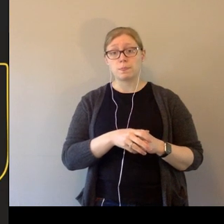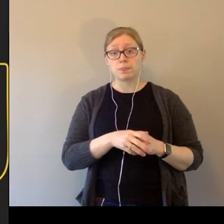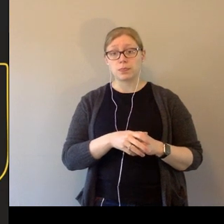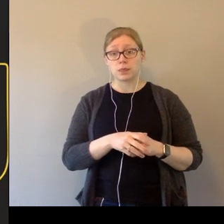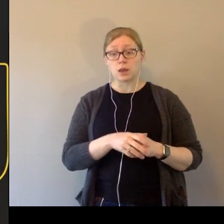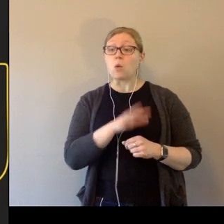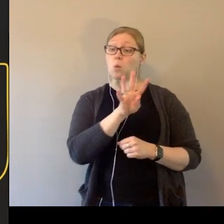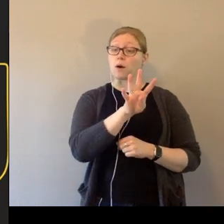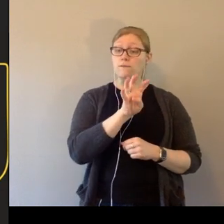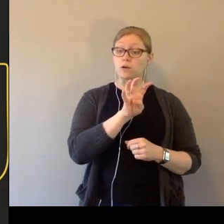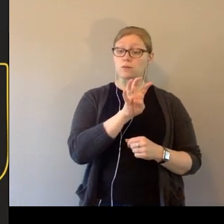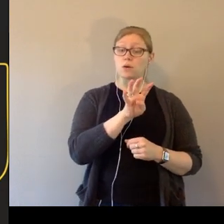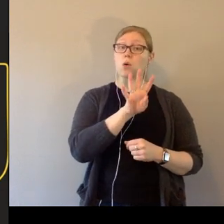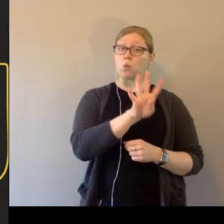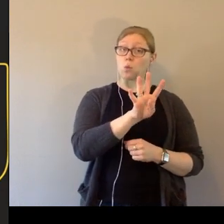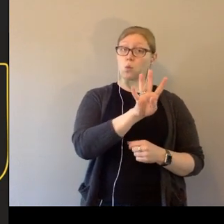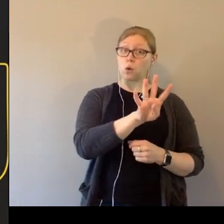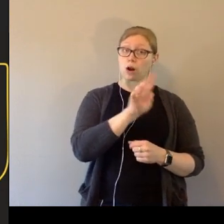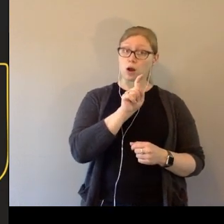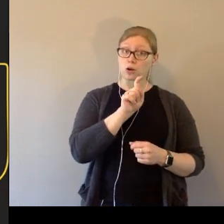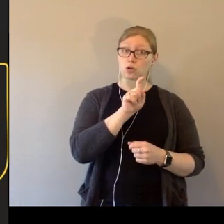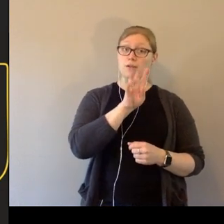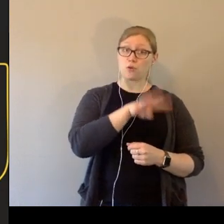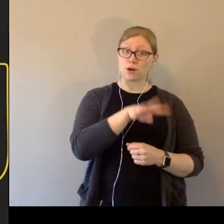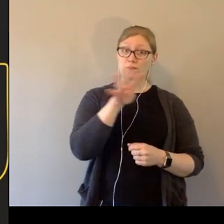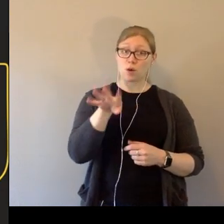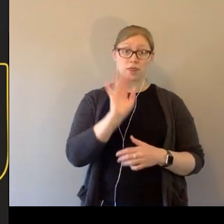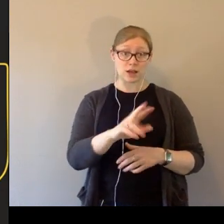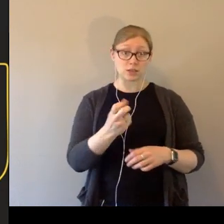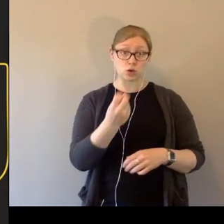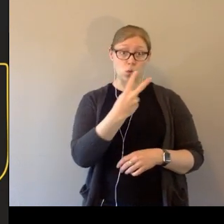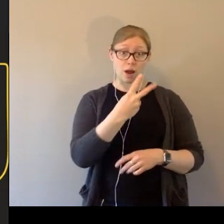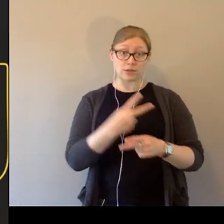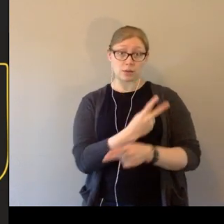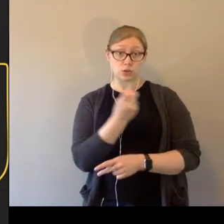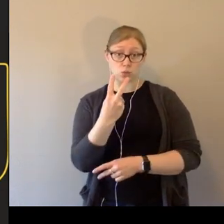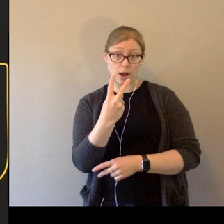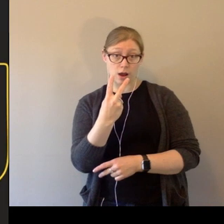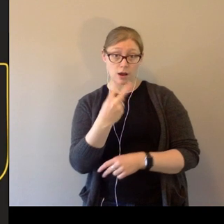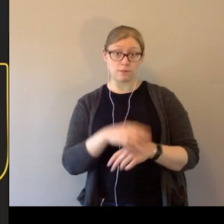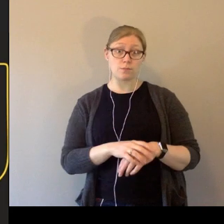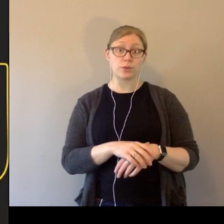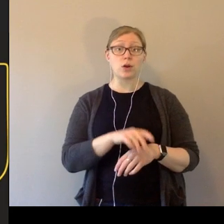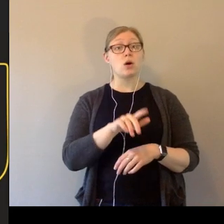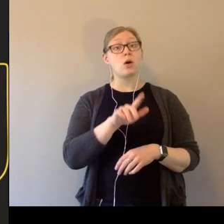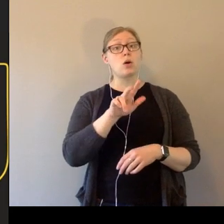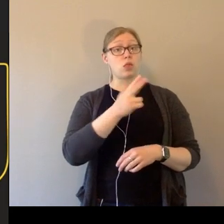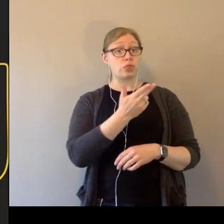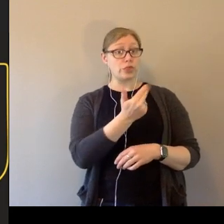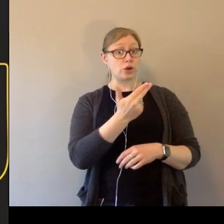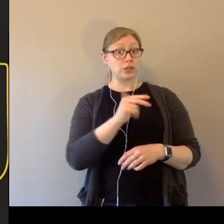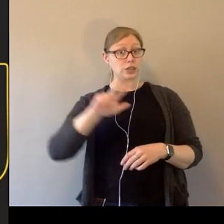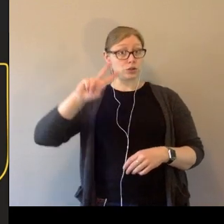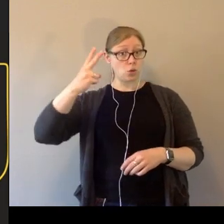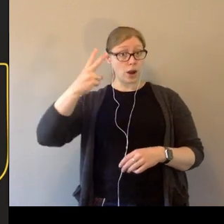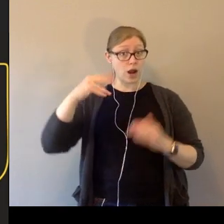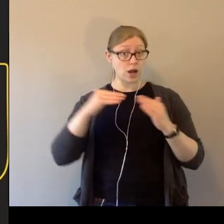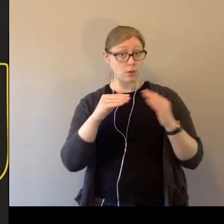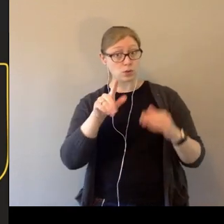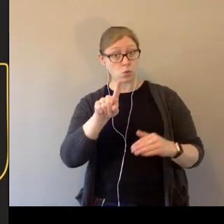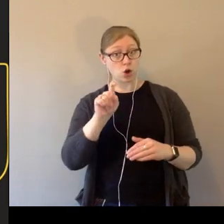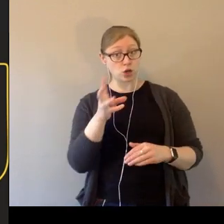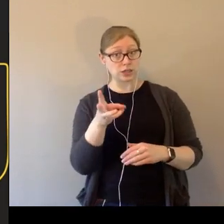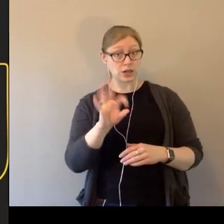144 is 12 squared, 169 is 13, 196, that's